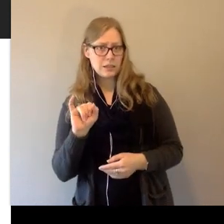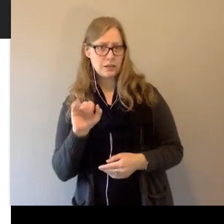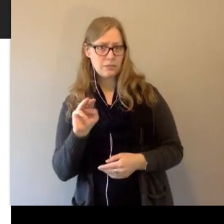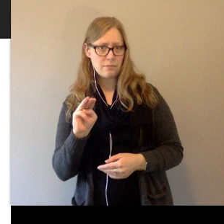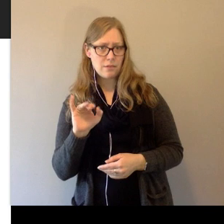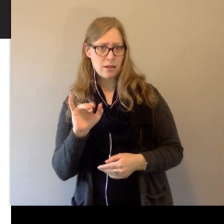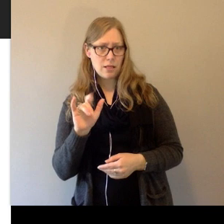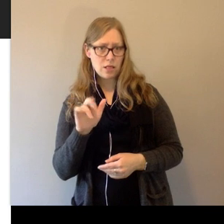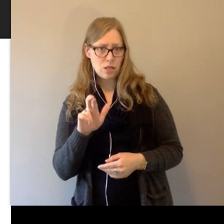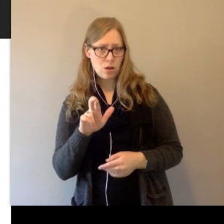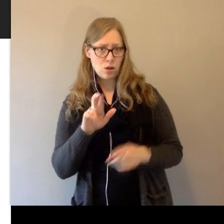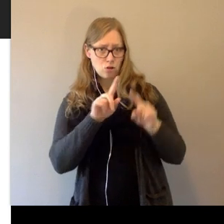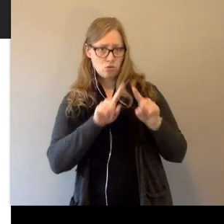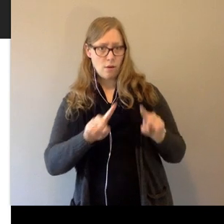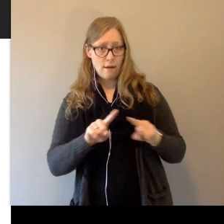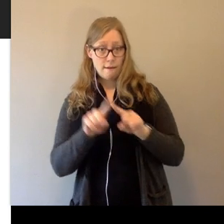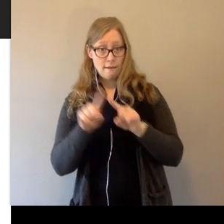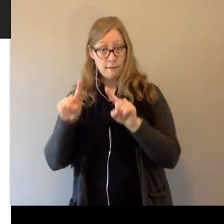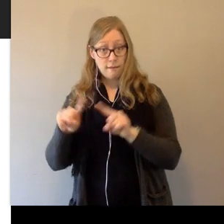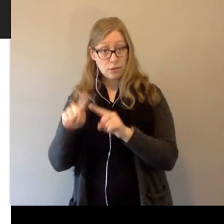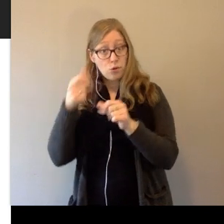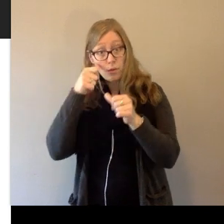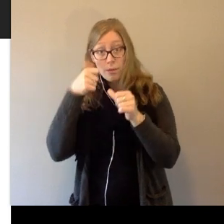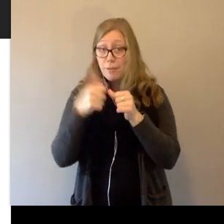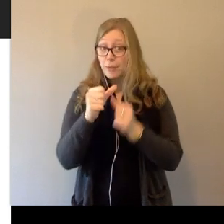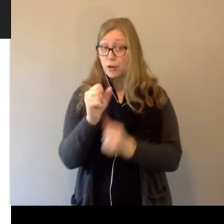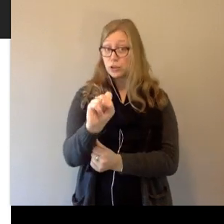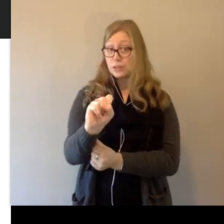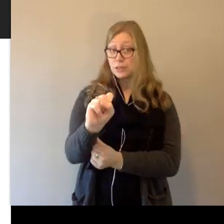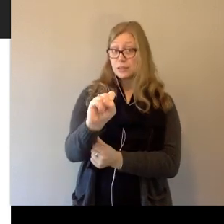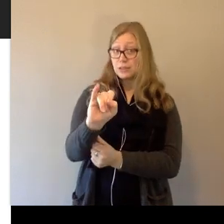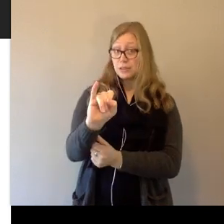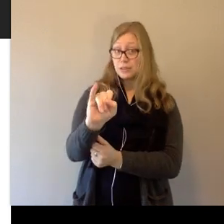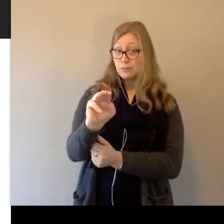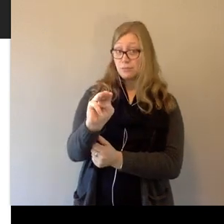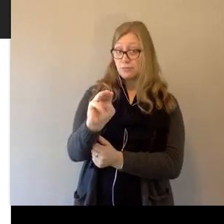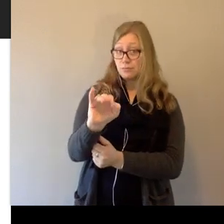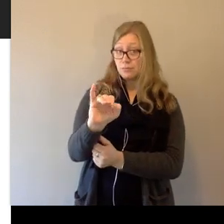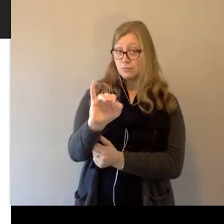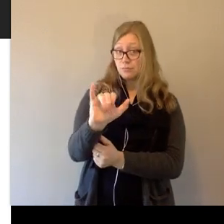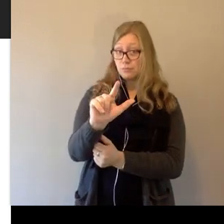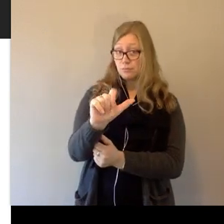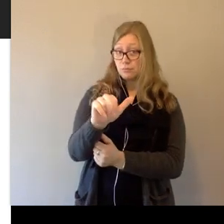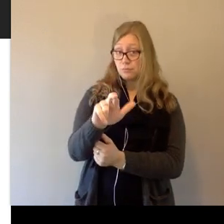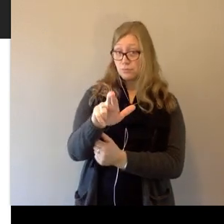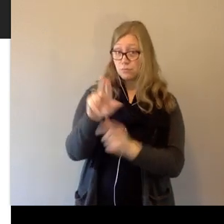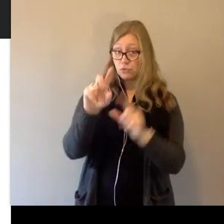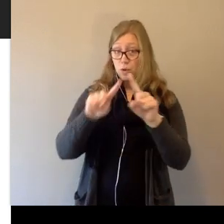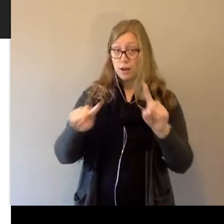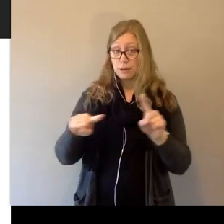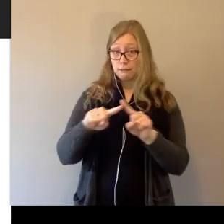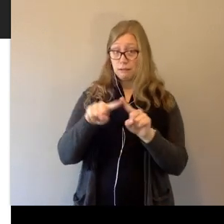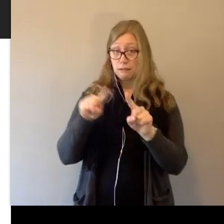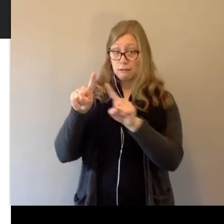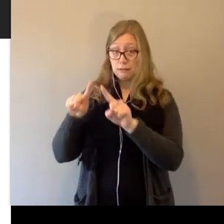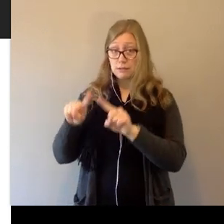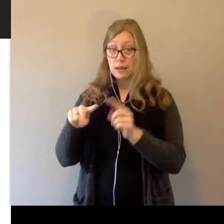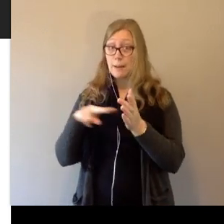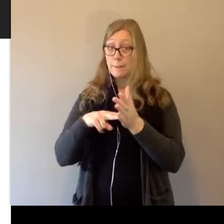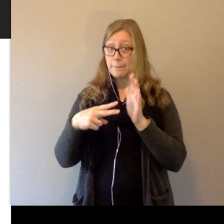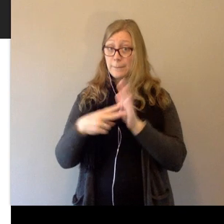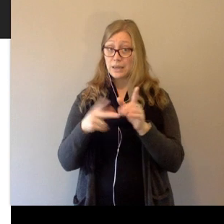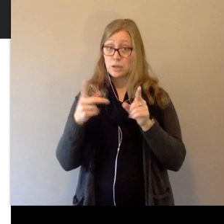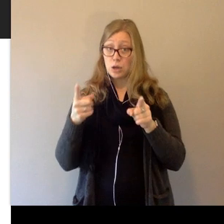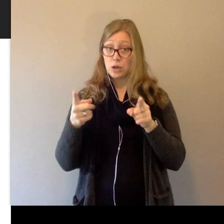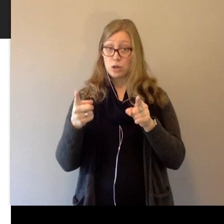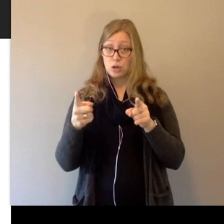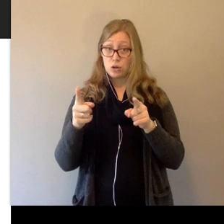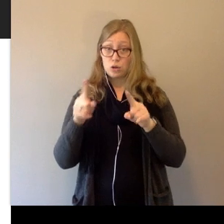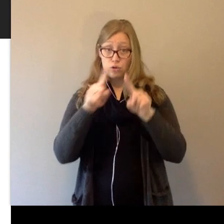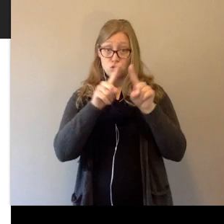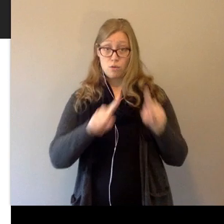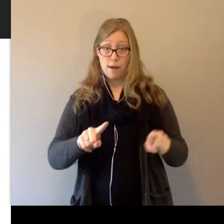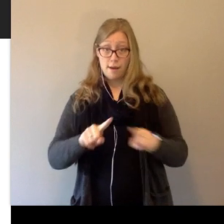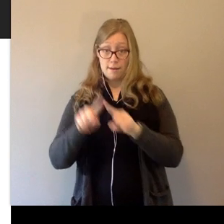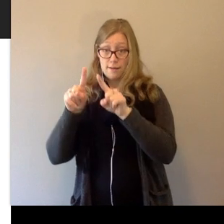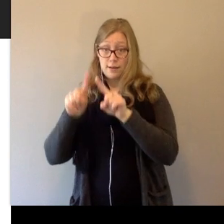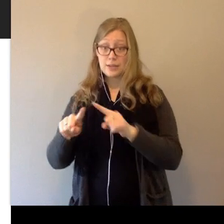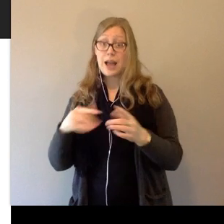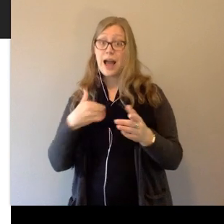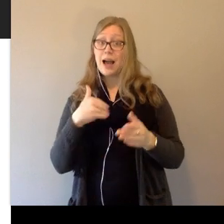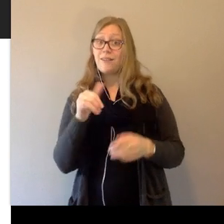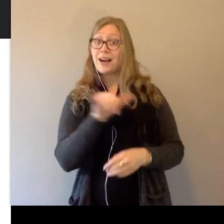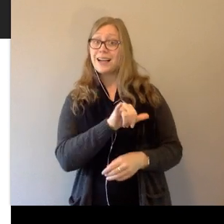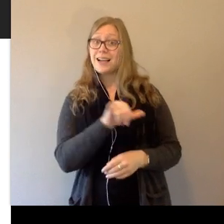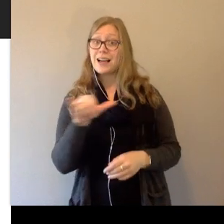And remember what a similar triangle is. It's a triangle that has the same shape,